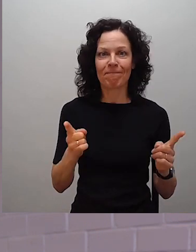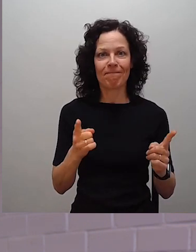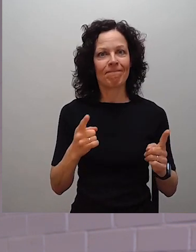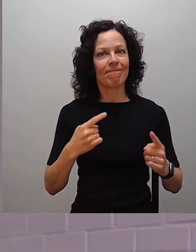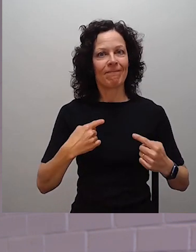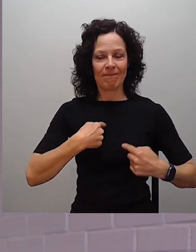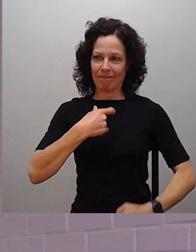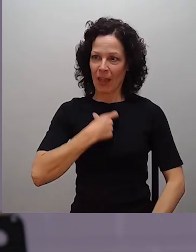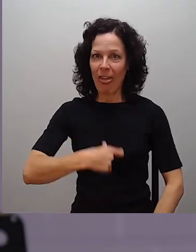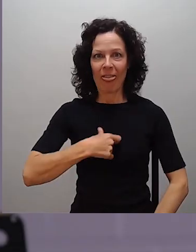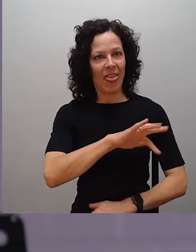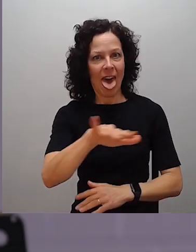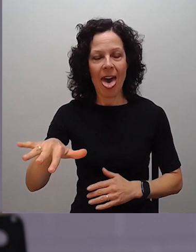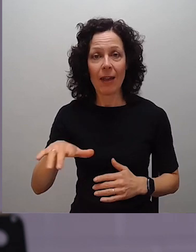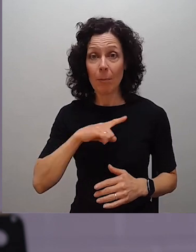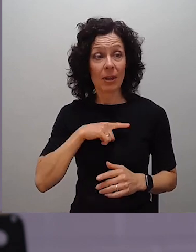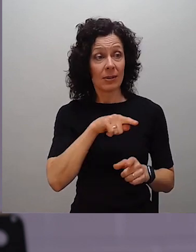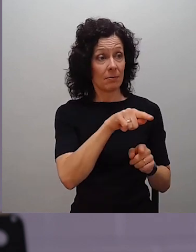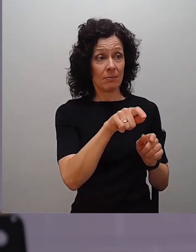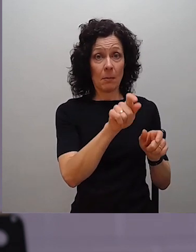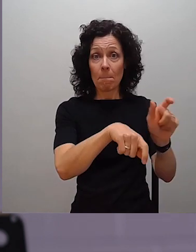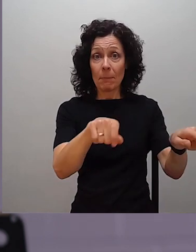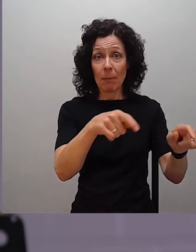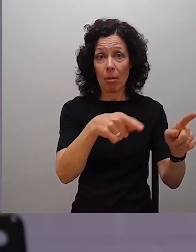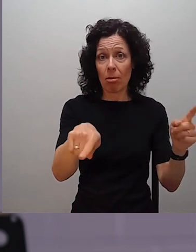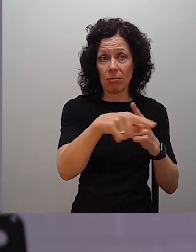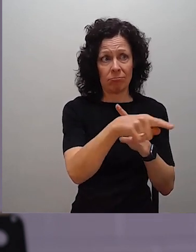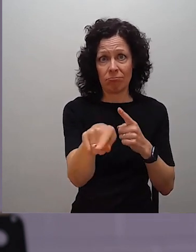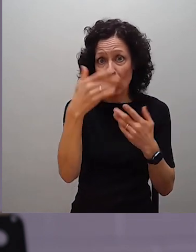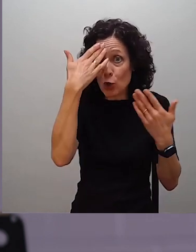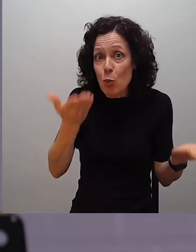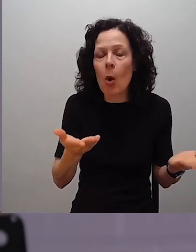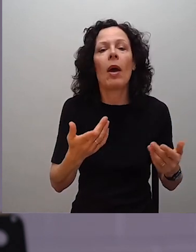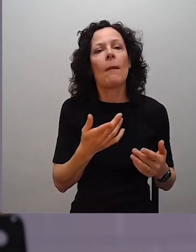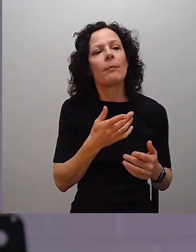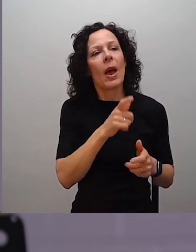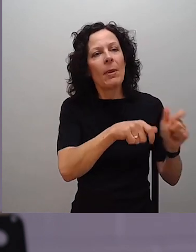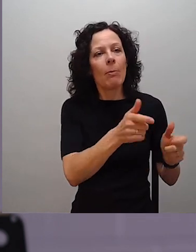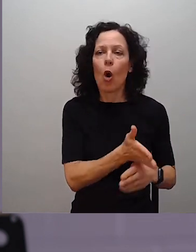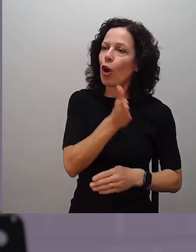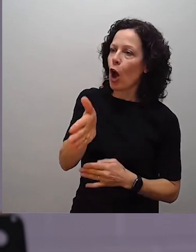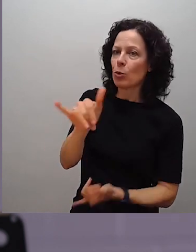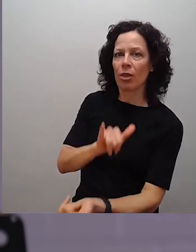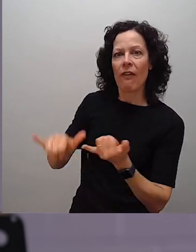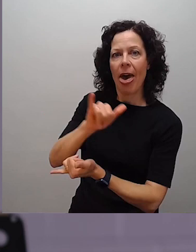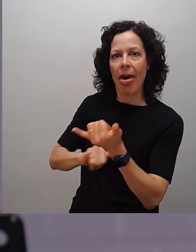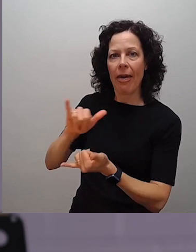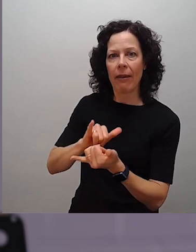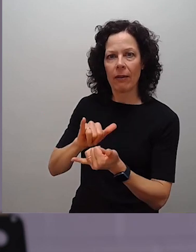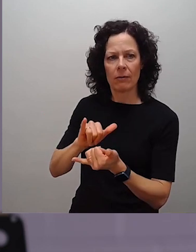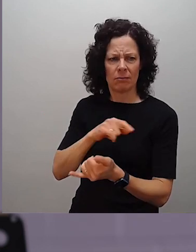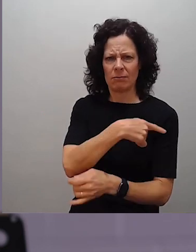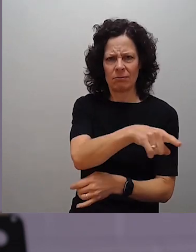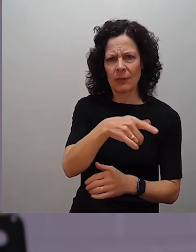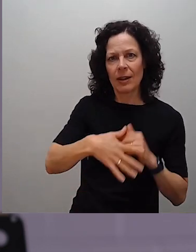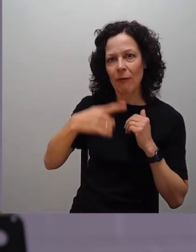because no one knows about. No one thinks, people go to the fun fair, but no one thinks about the people that put